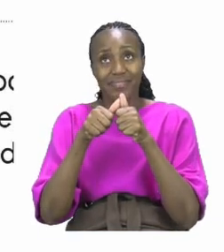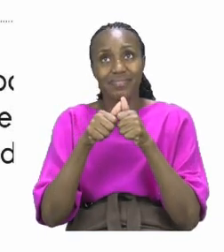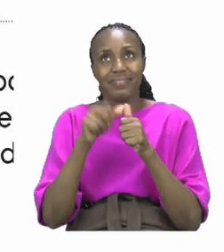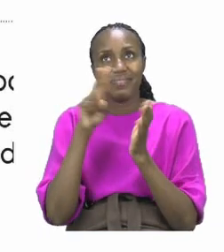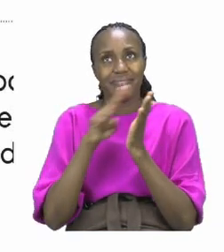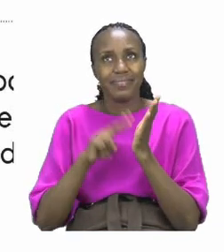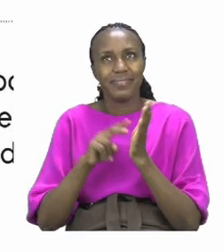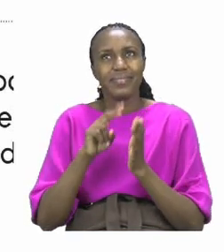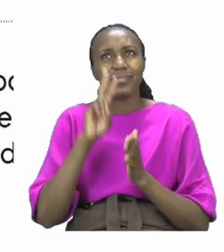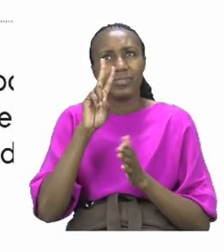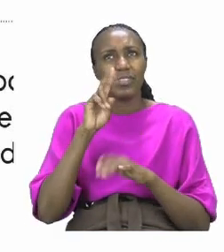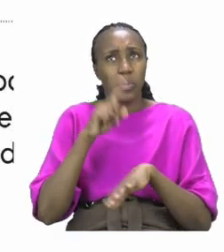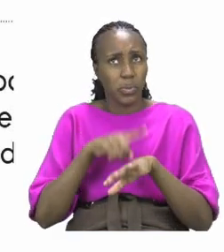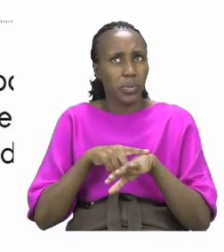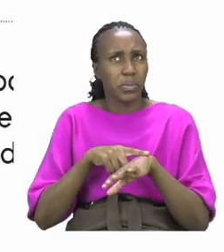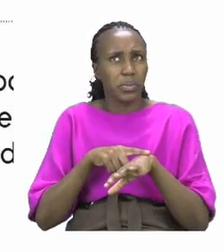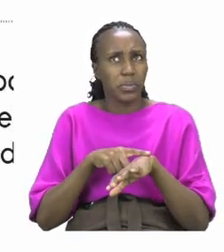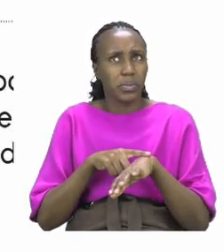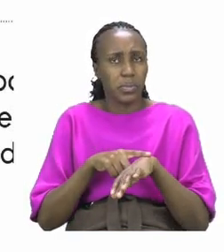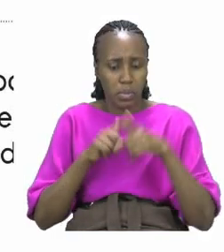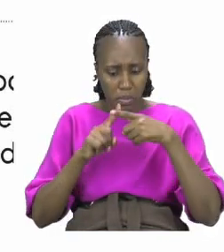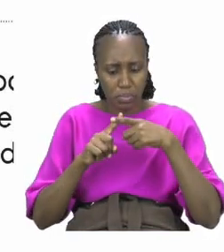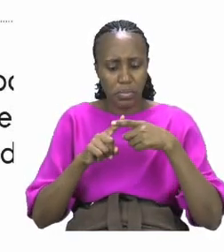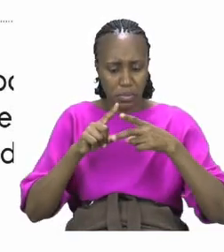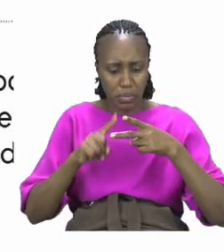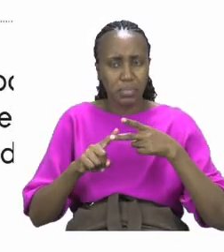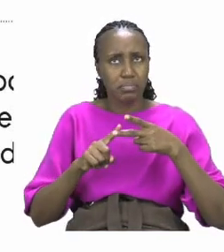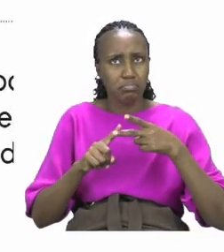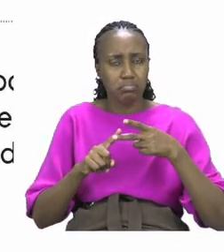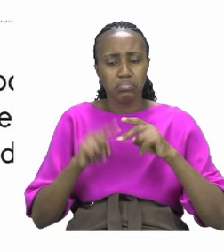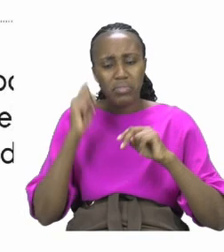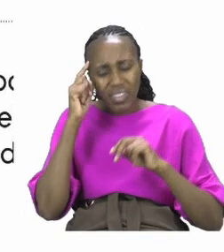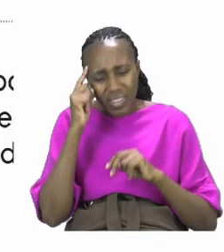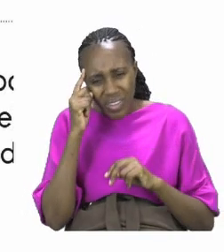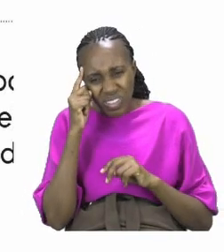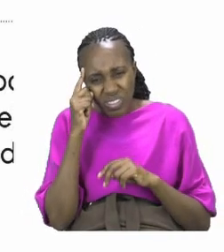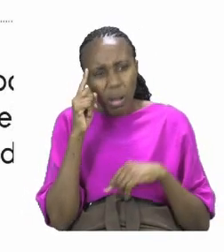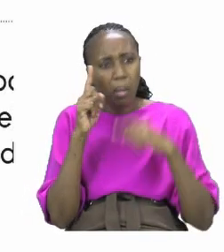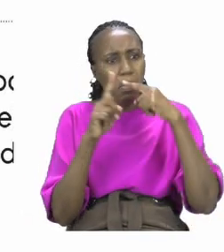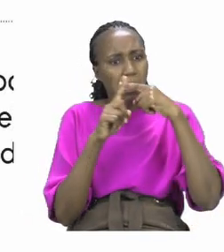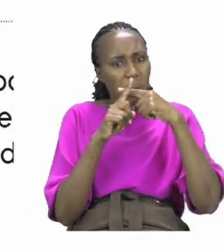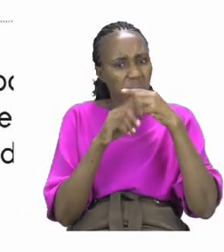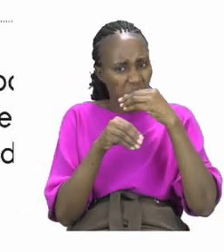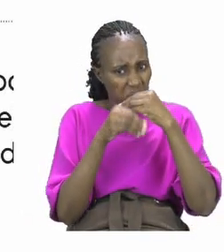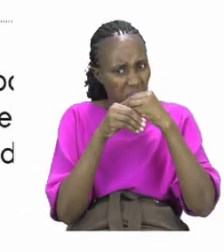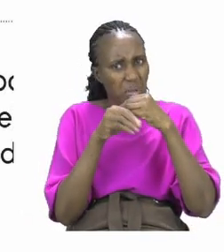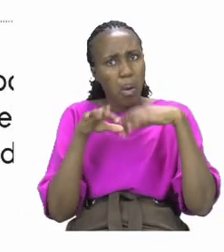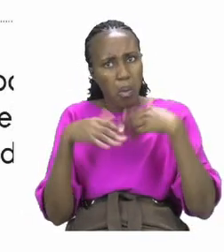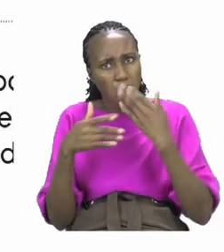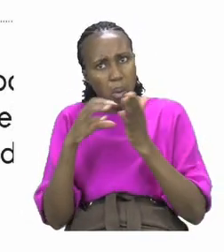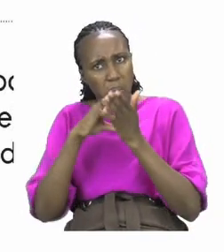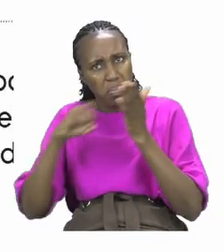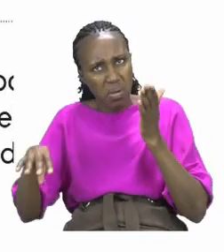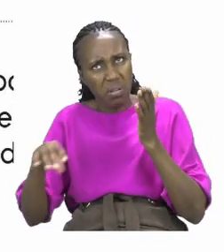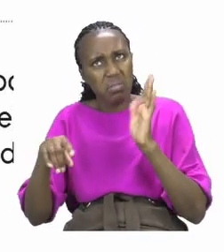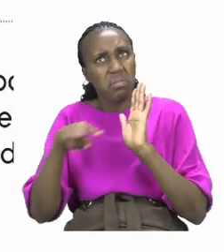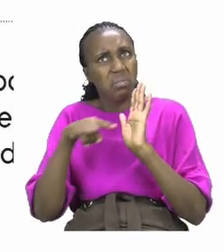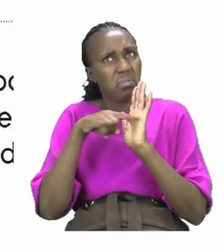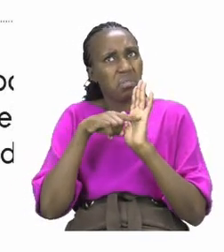before you decide what you're going to do. Are you going to add, subtract,